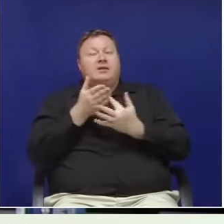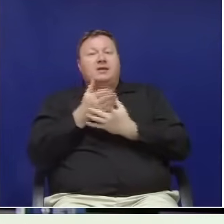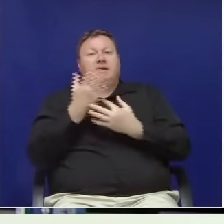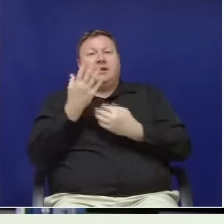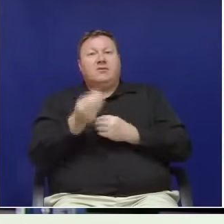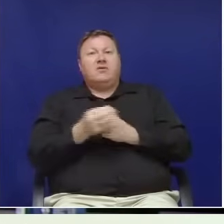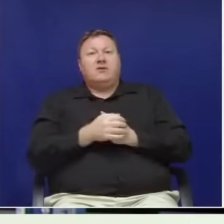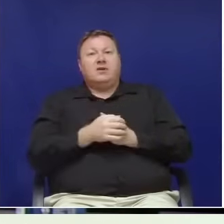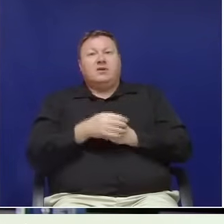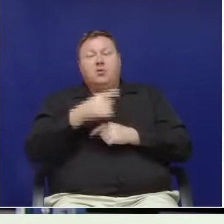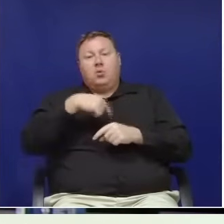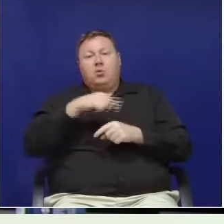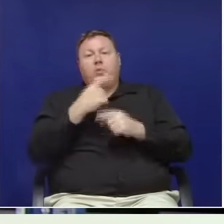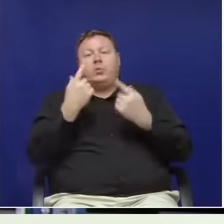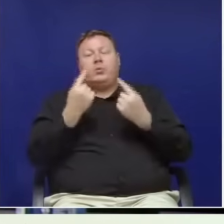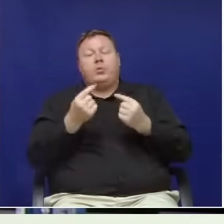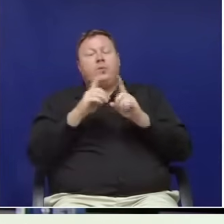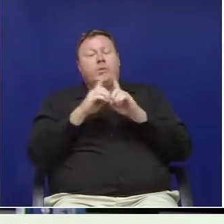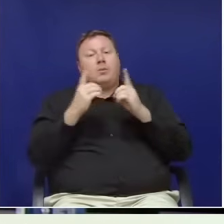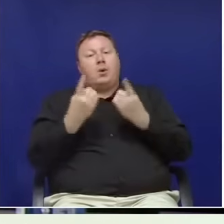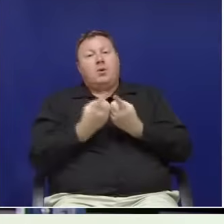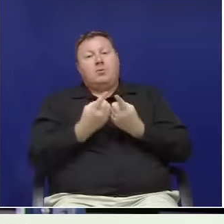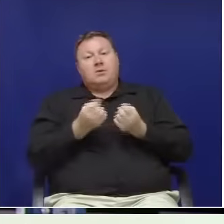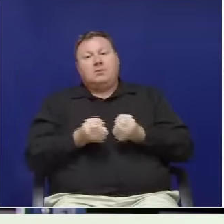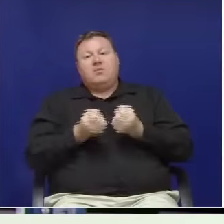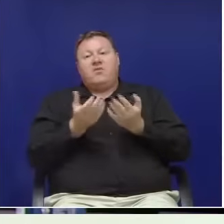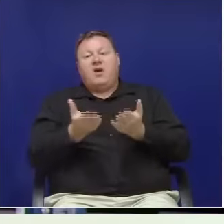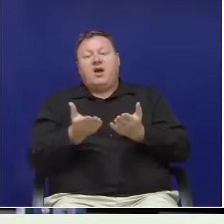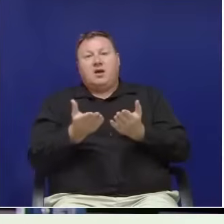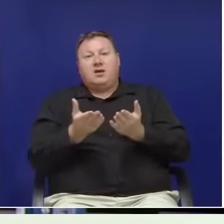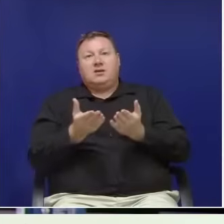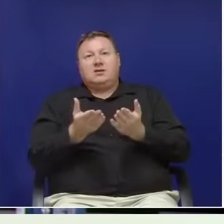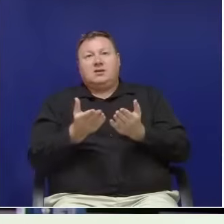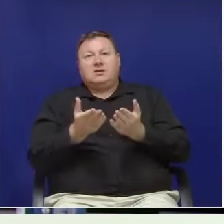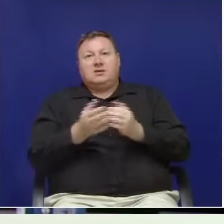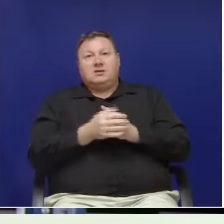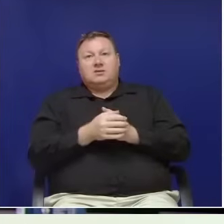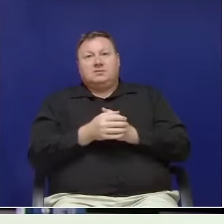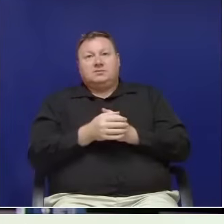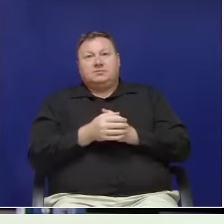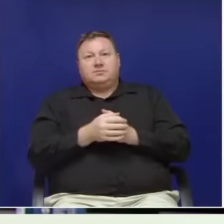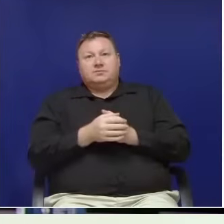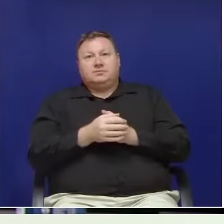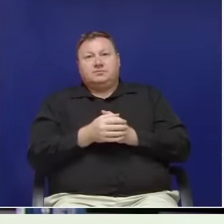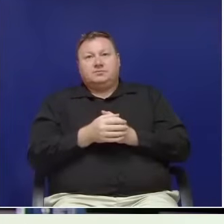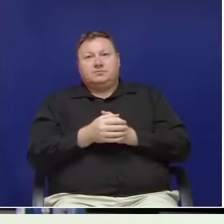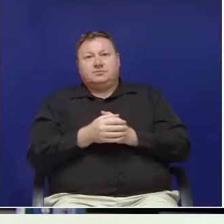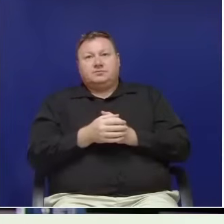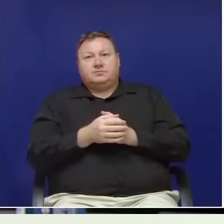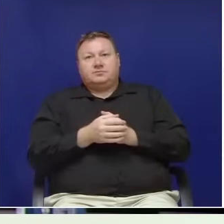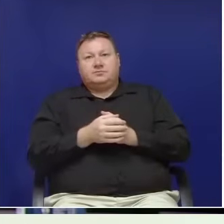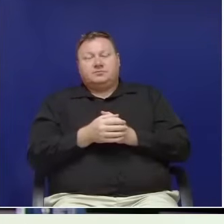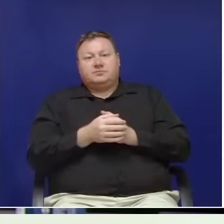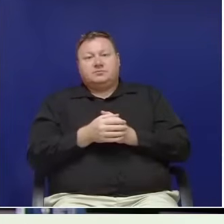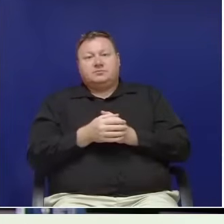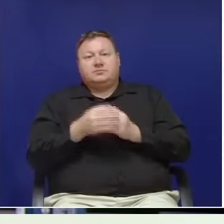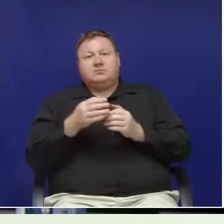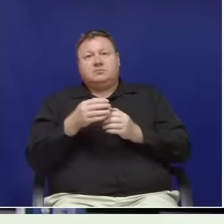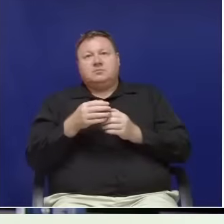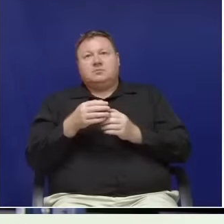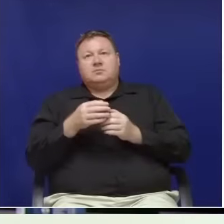what we do as the department is provide briefing patterns, change briefing patterns, brief those who